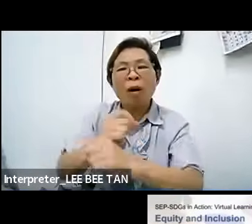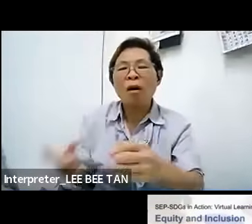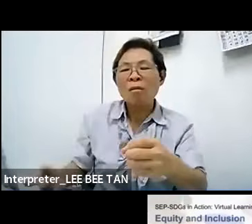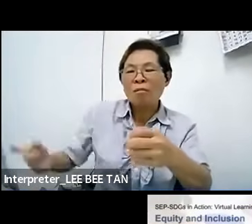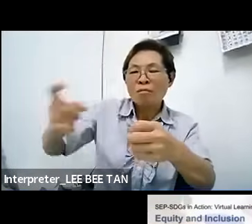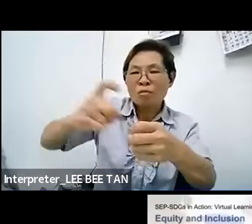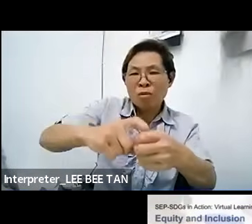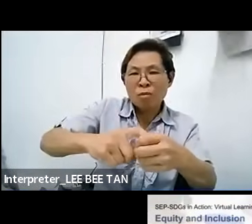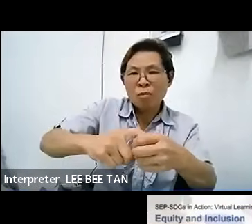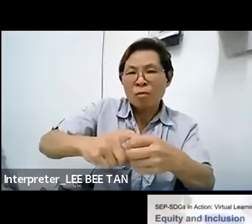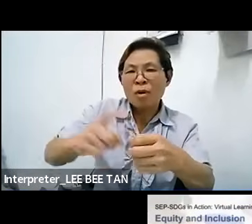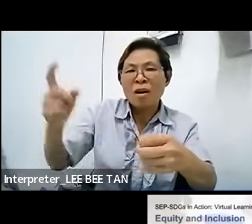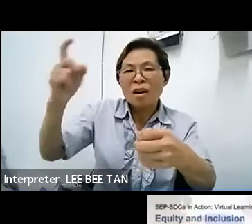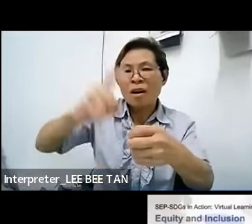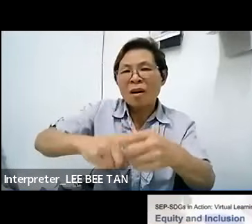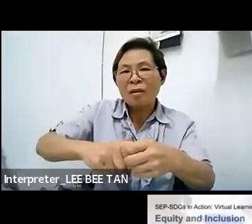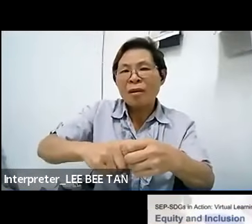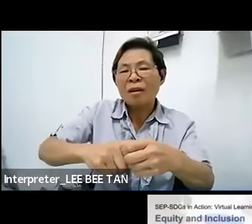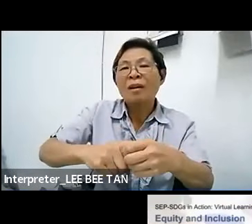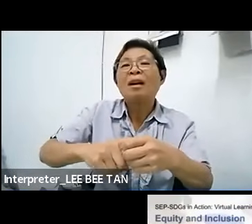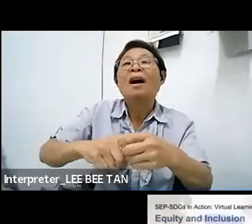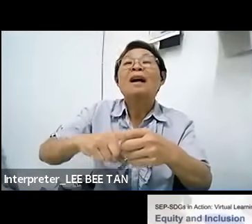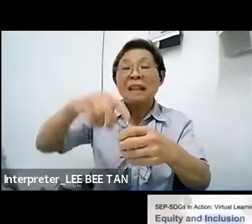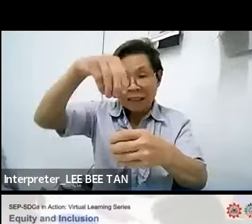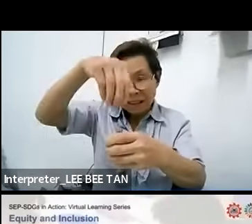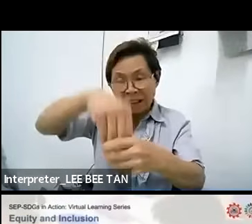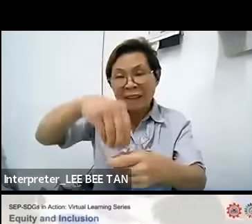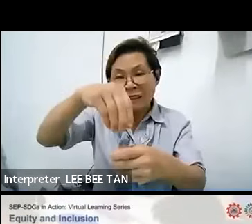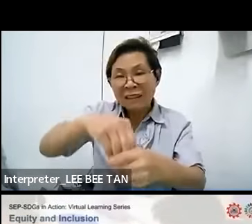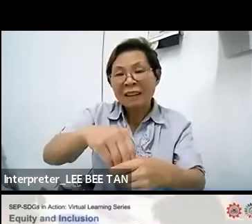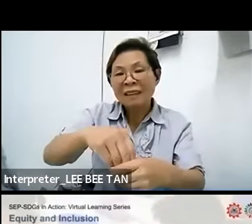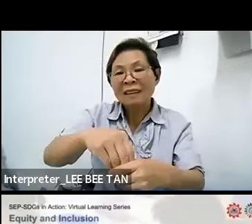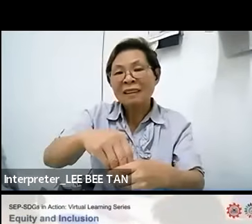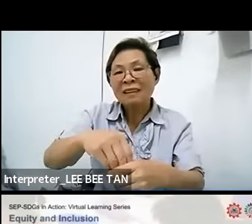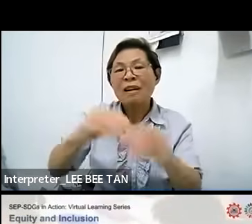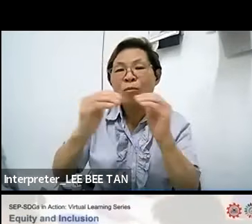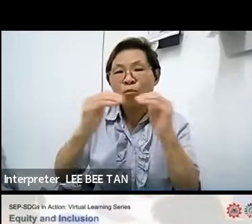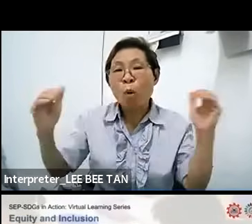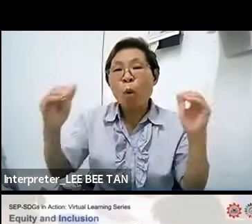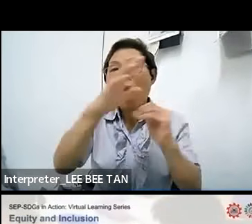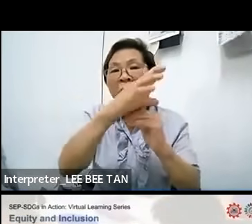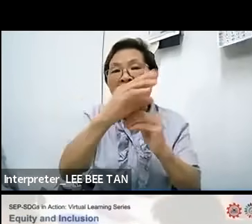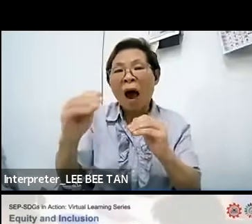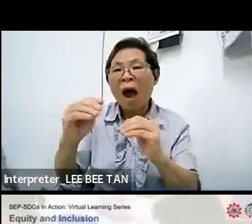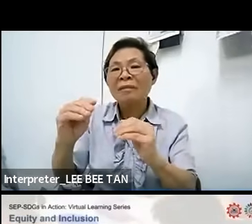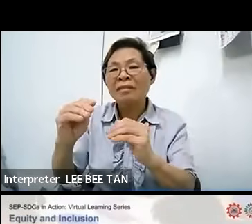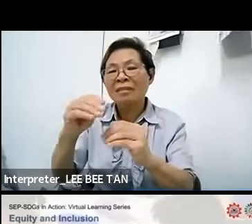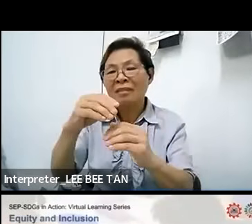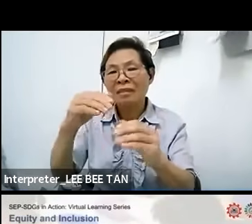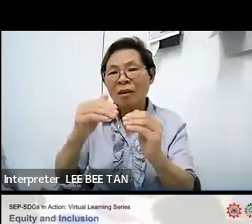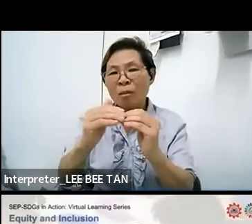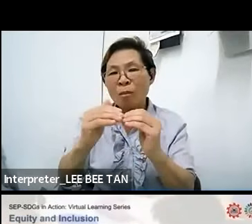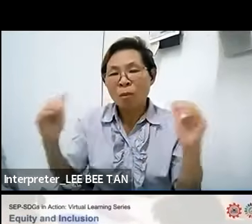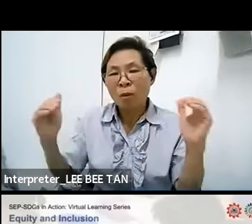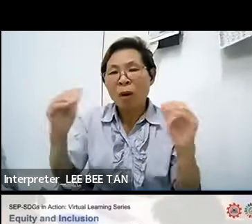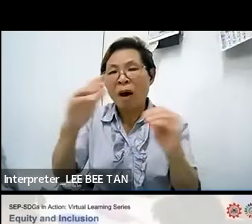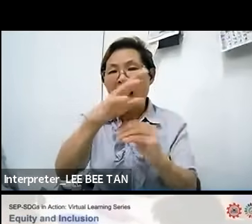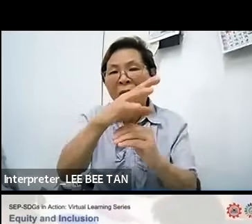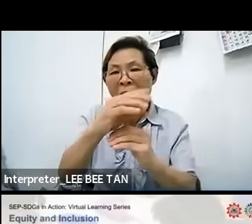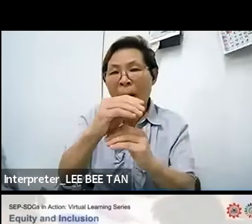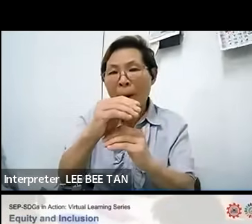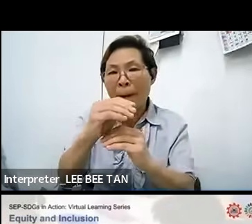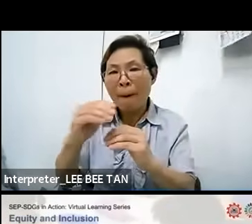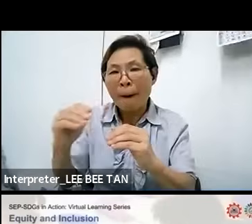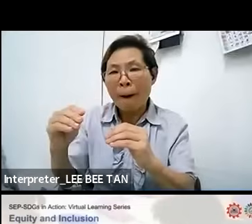to embedding equity and inclusions were also explored earlier today, which shed light on obstacles that need to be